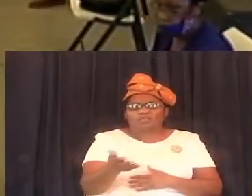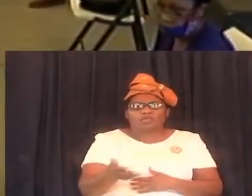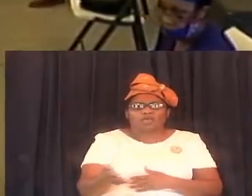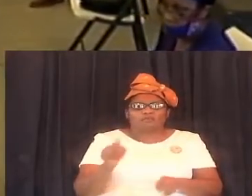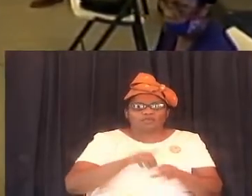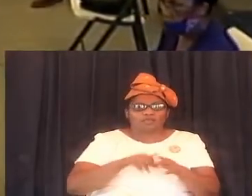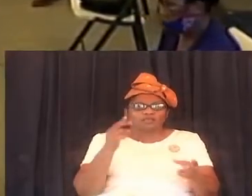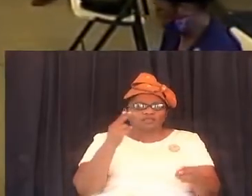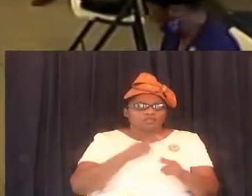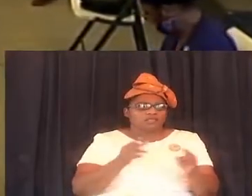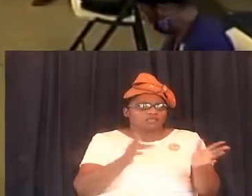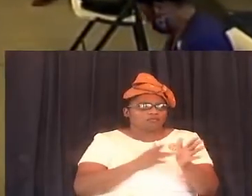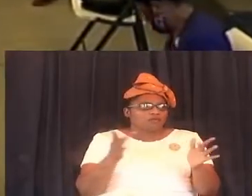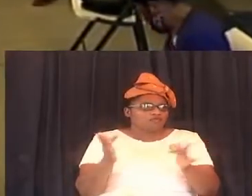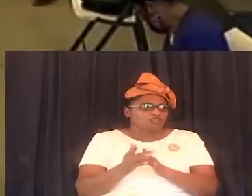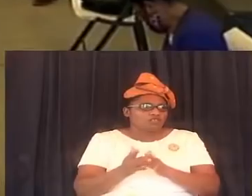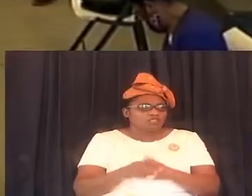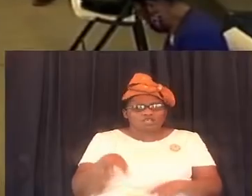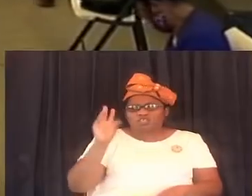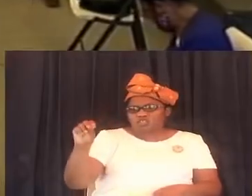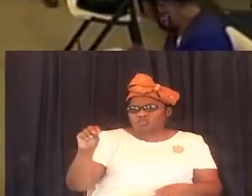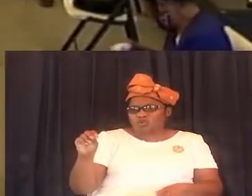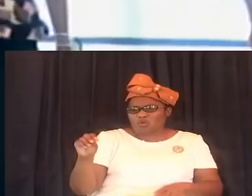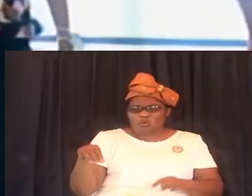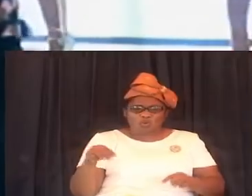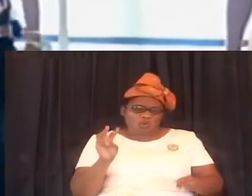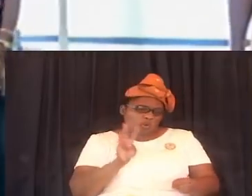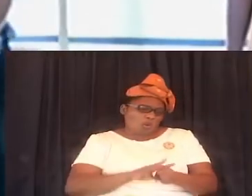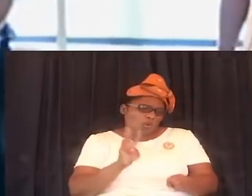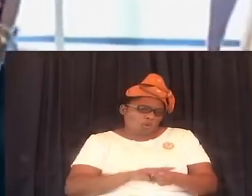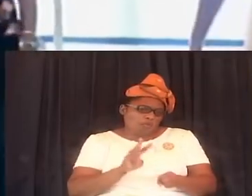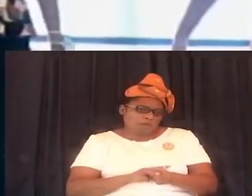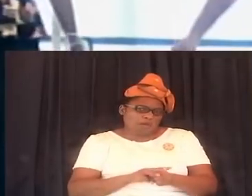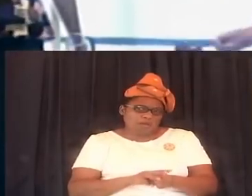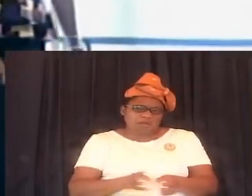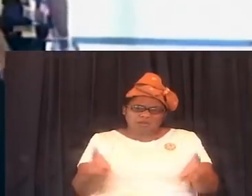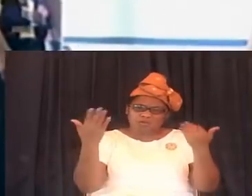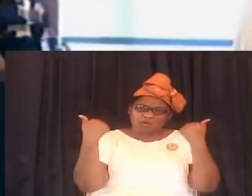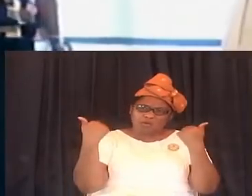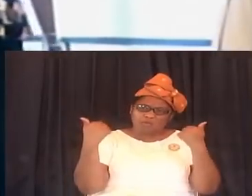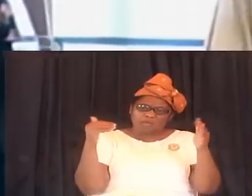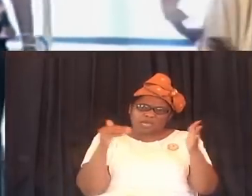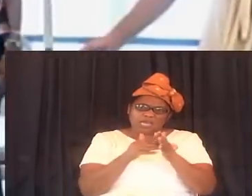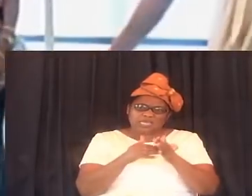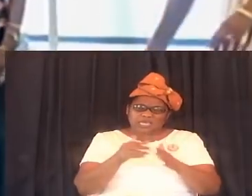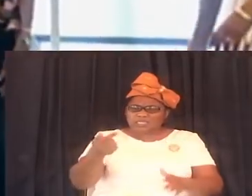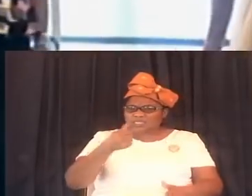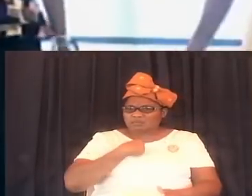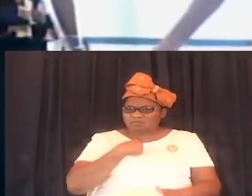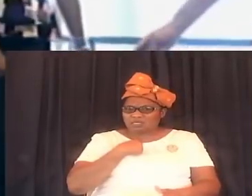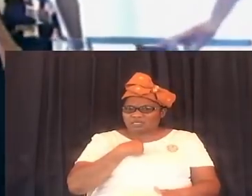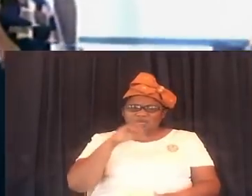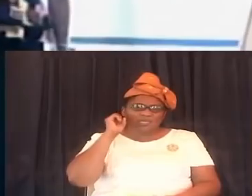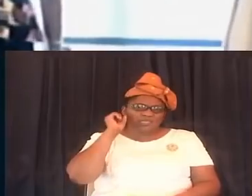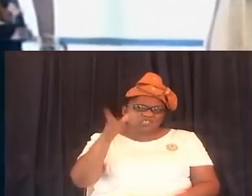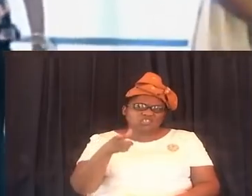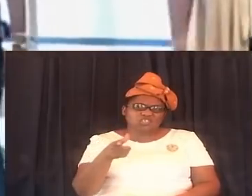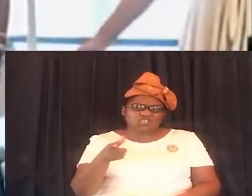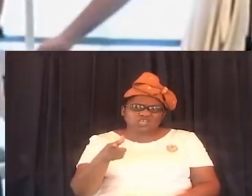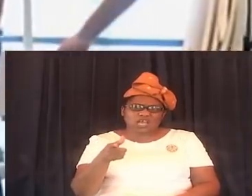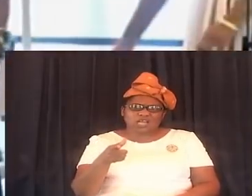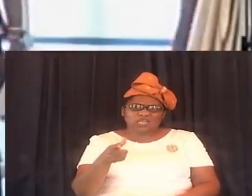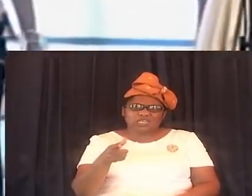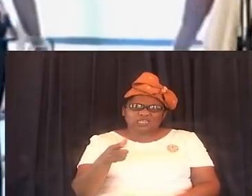Come on, no weapon's going to form against me. It's going to prosper. Because I'm a warrior, I'm a soldier.